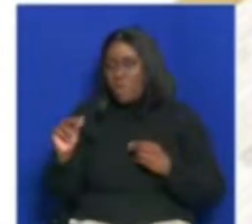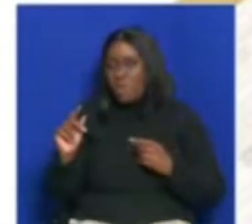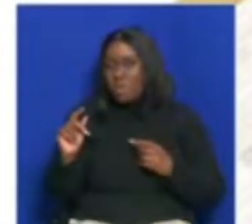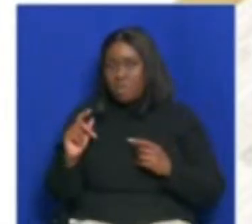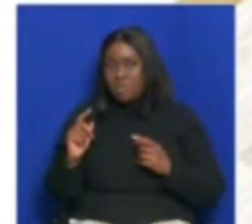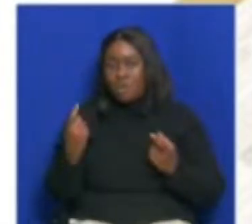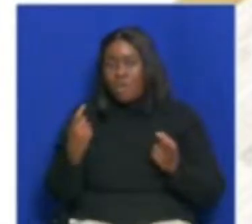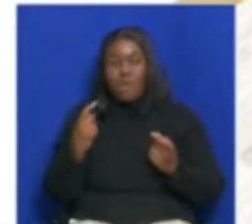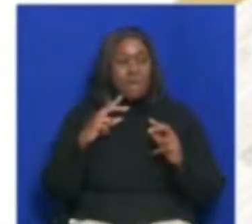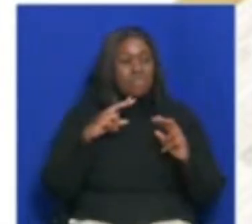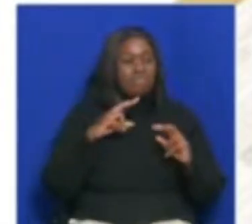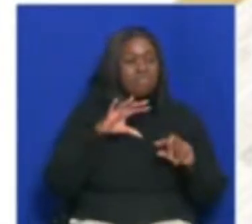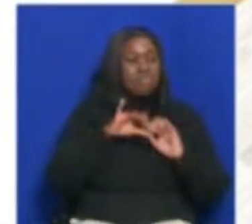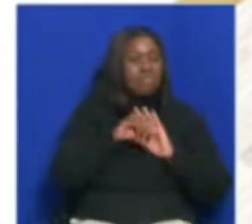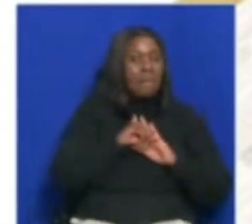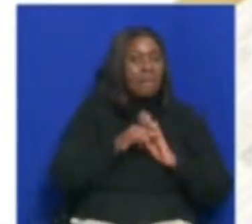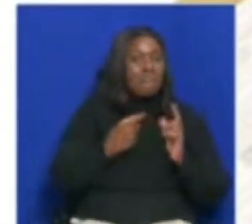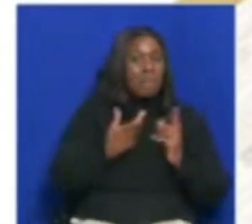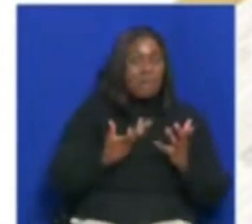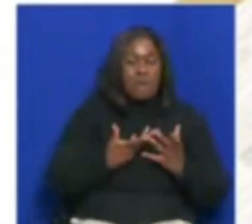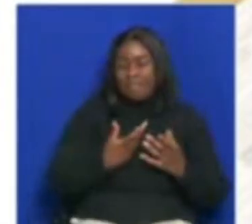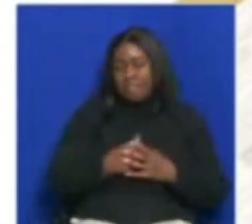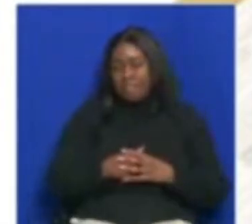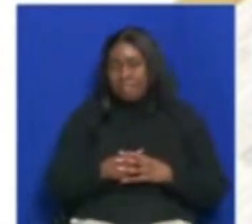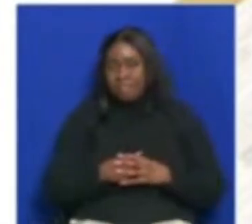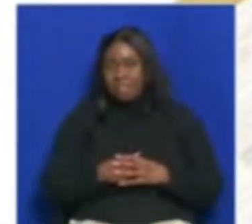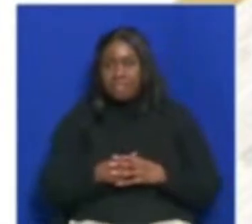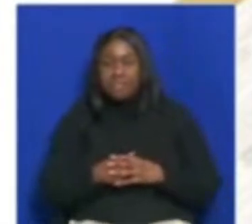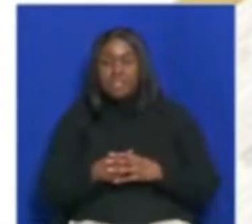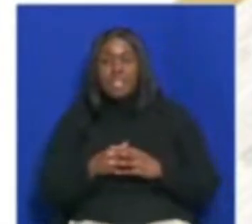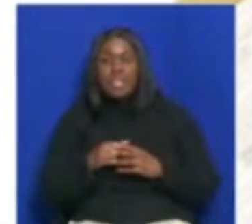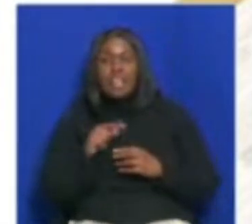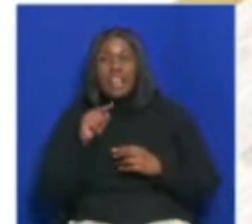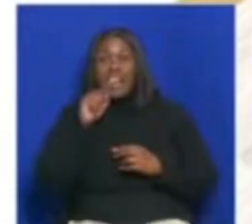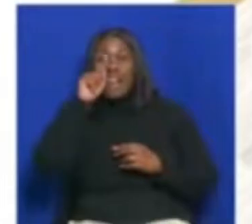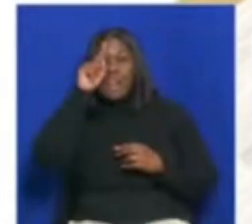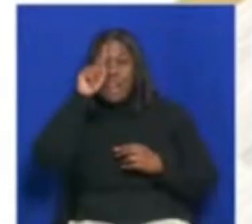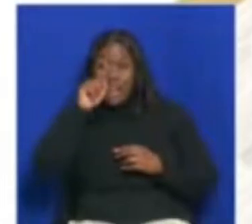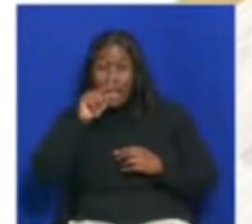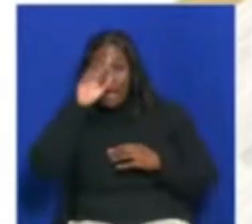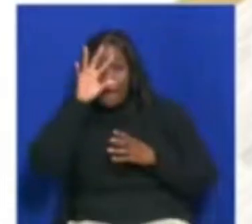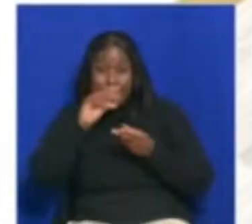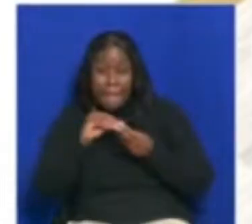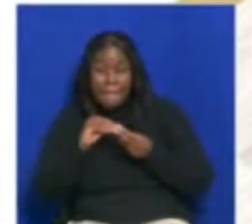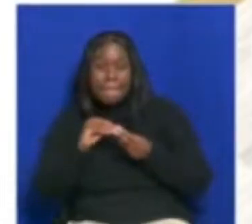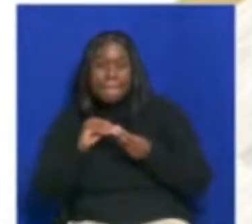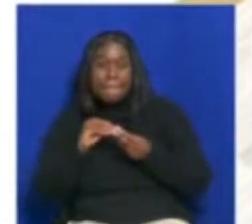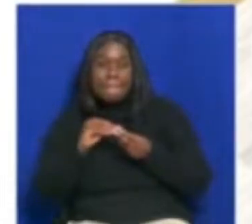66.4? The cash amounts above aggregates to